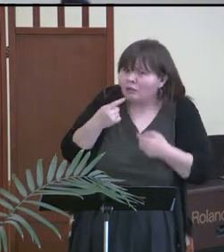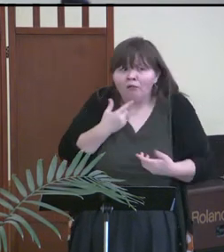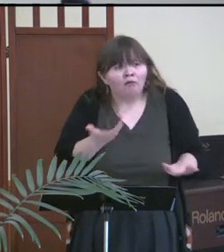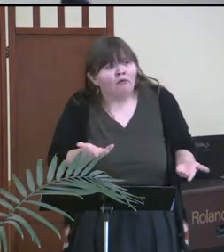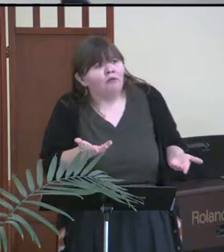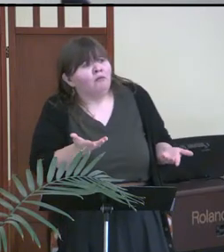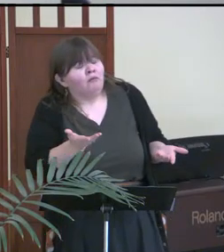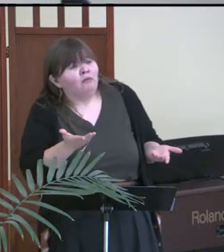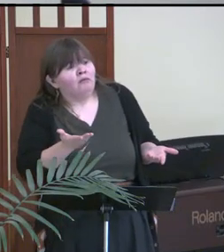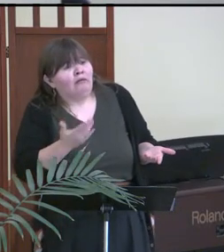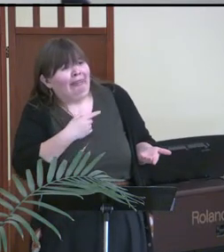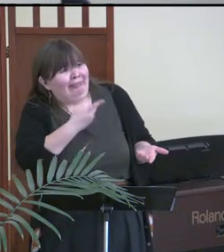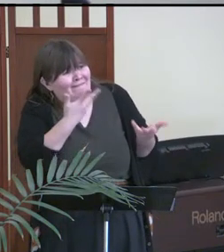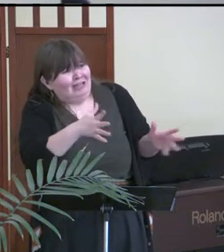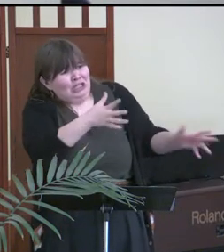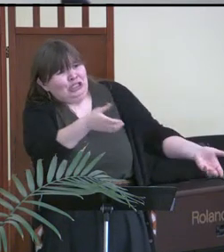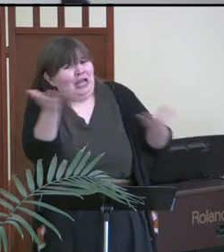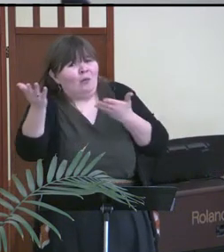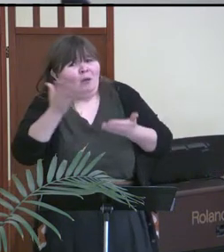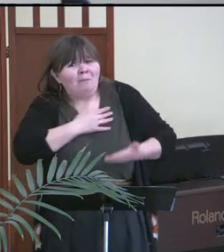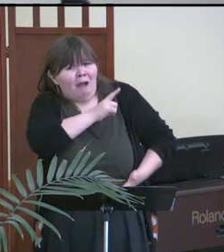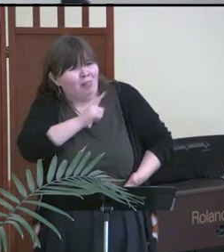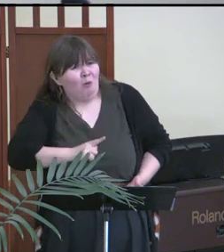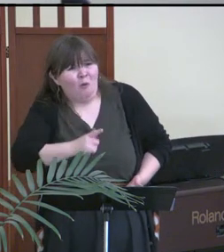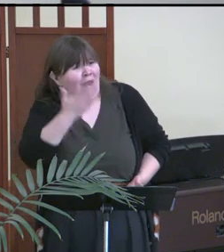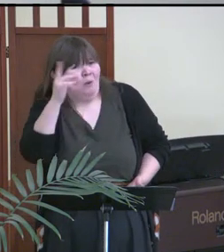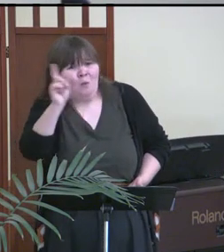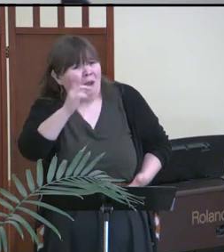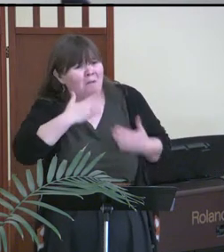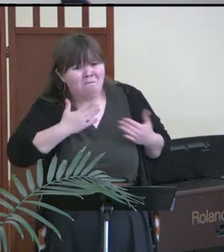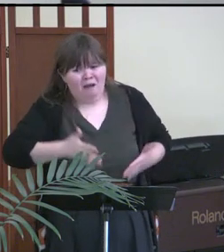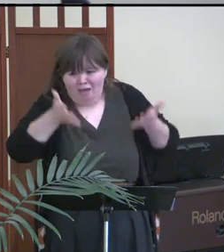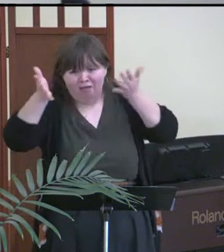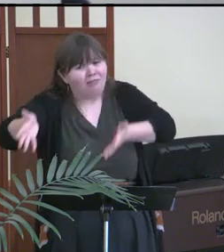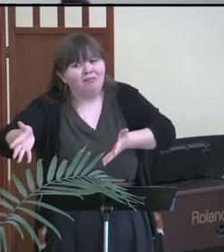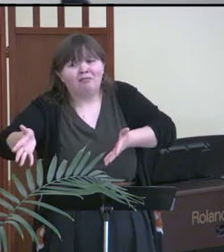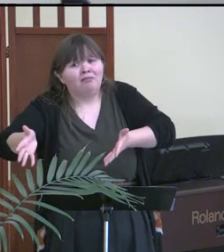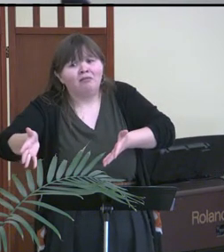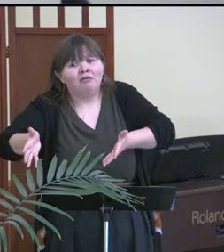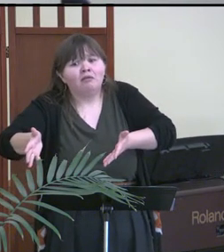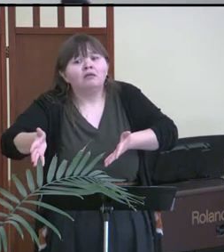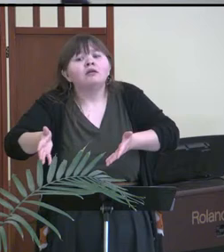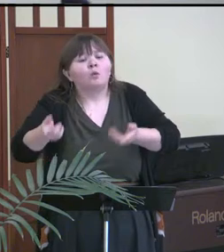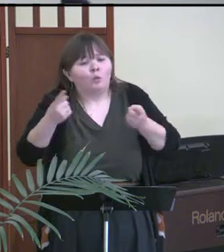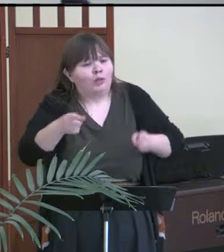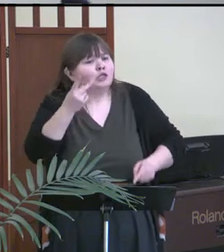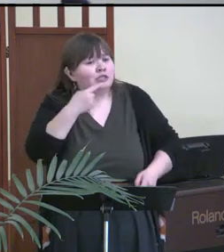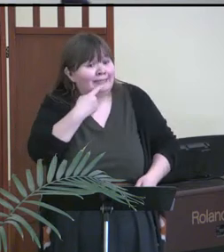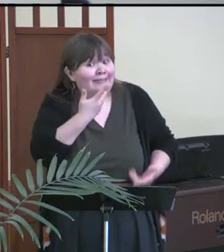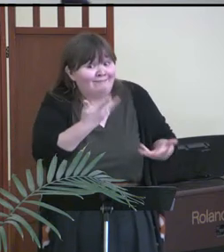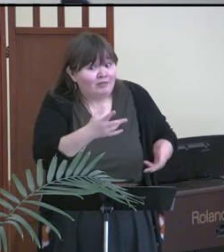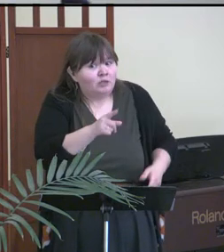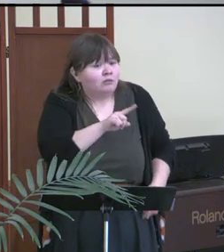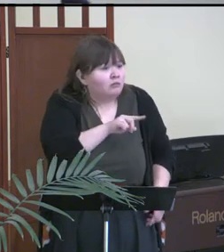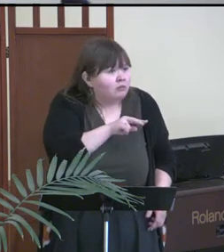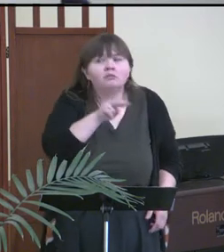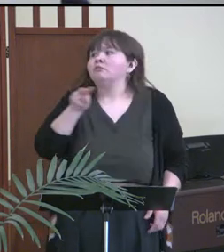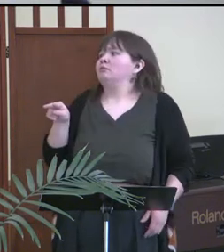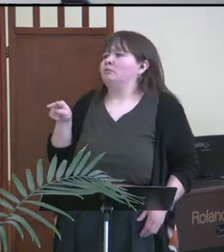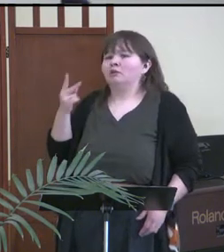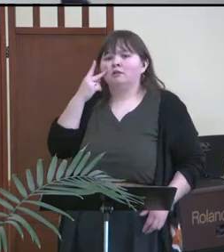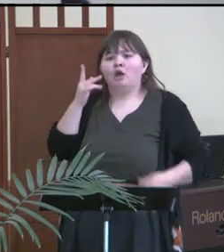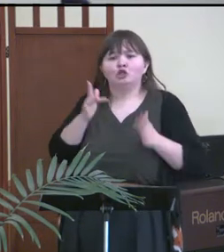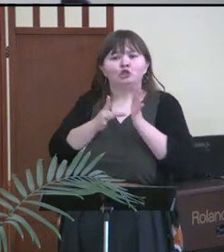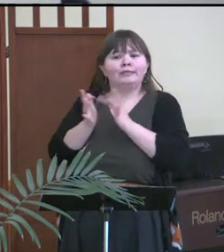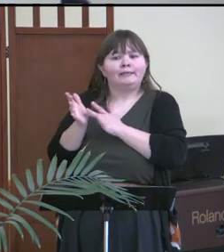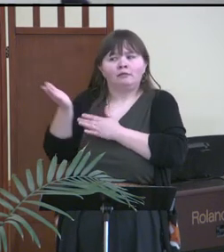said to them, They have taken away my Lord, and I do not know where they have laid him. When she had said this, she turned around and saw